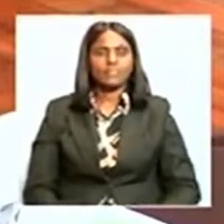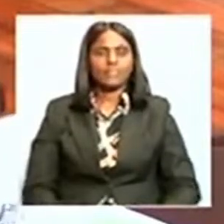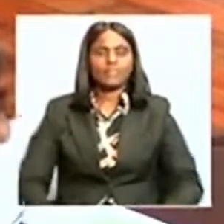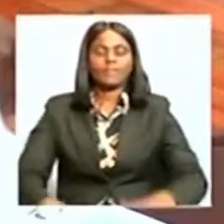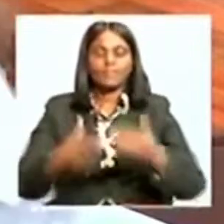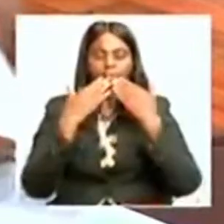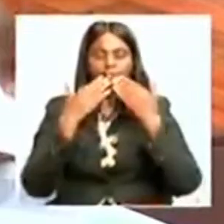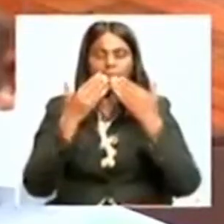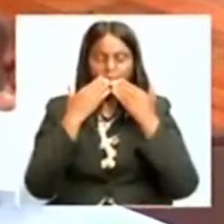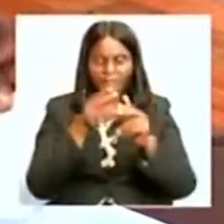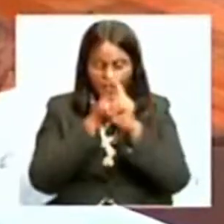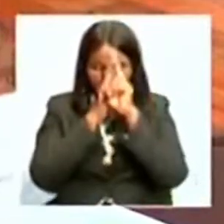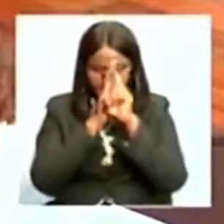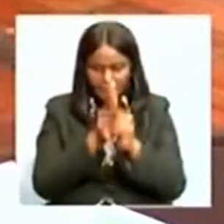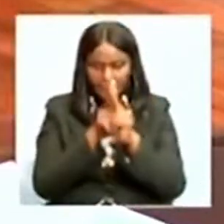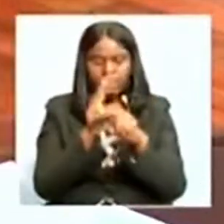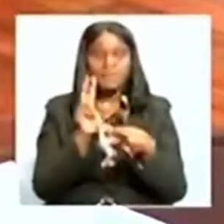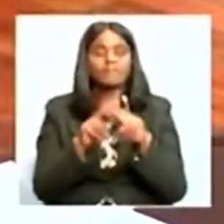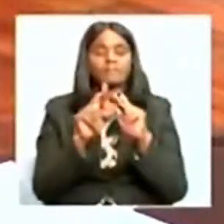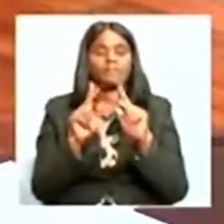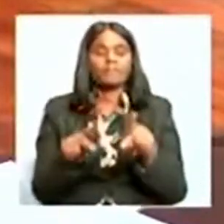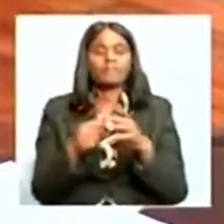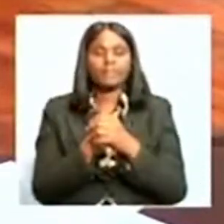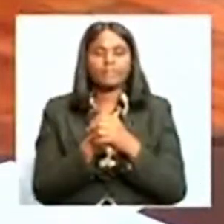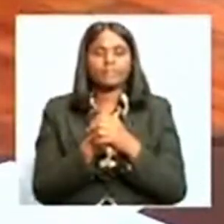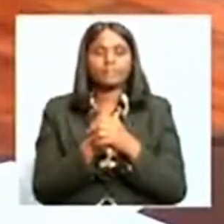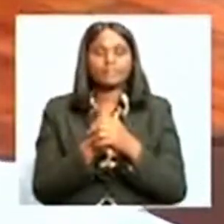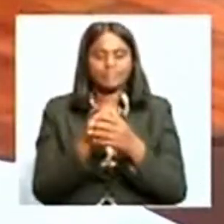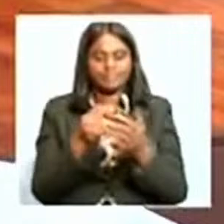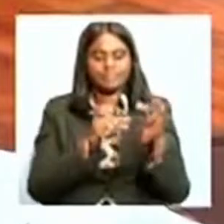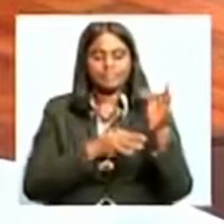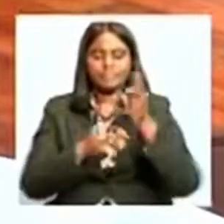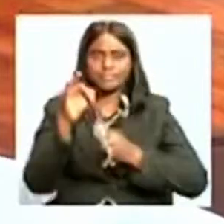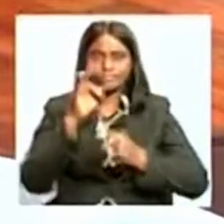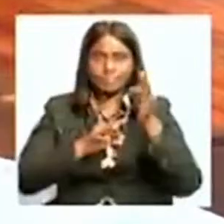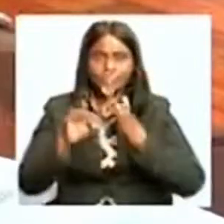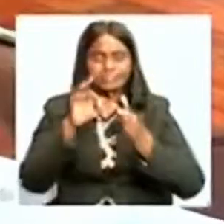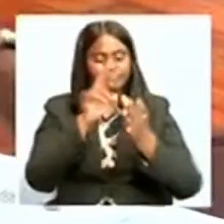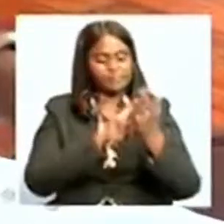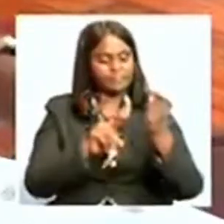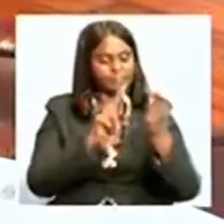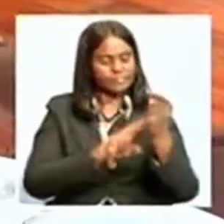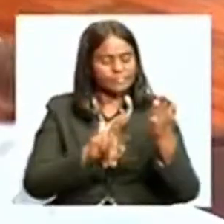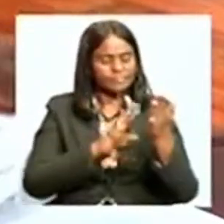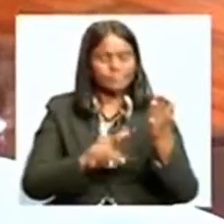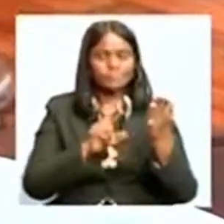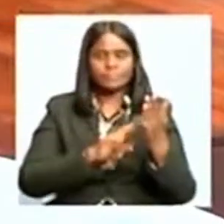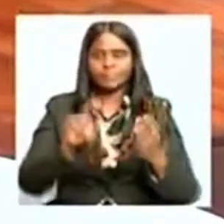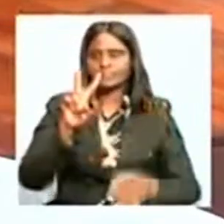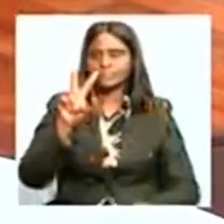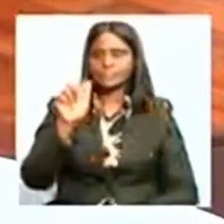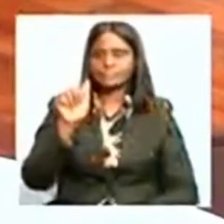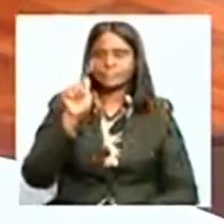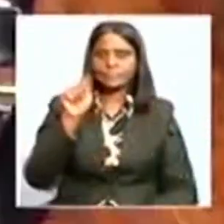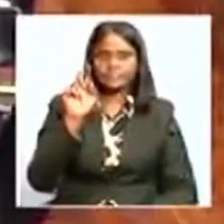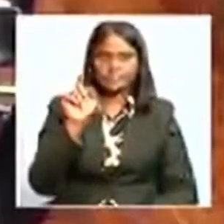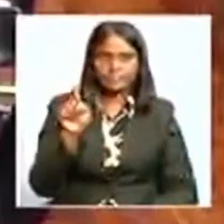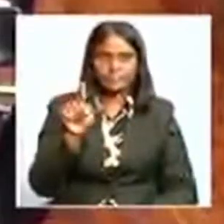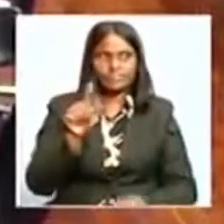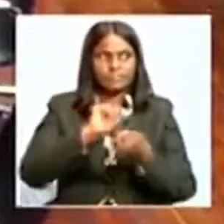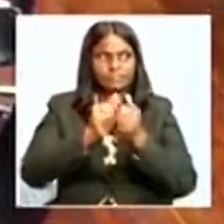Thank you, Honorable Chair. I will take us through the Value-Added Tax Amendment